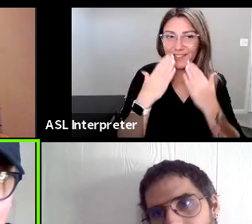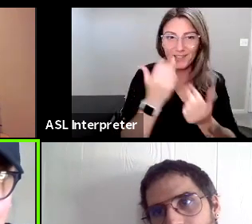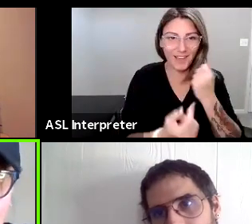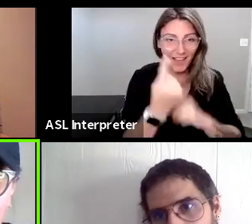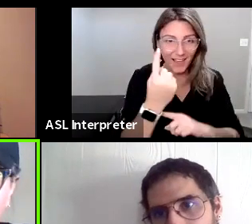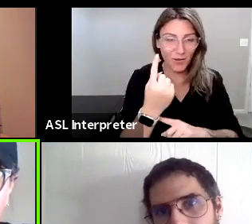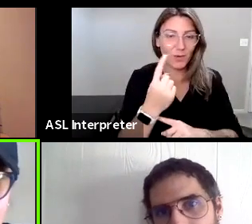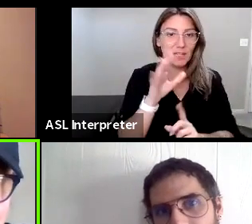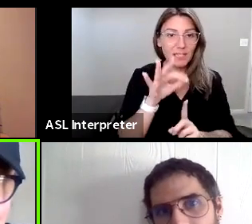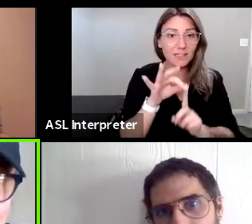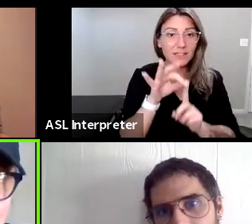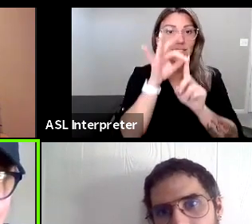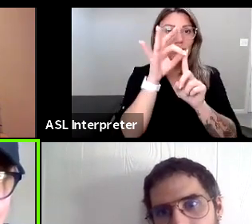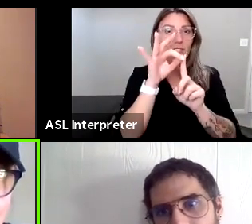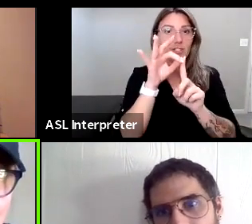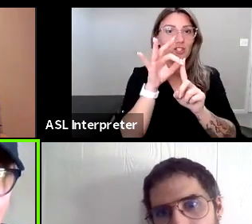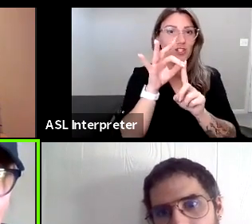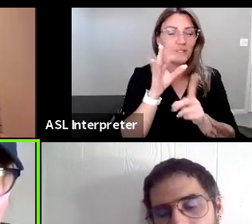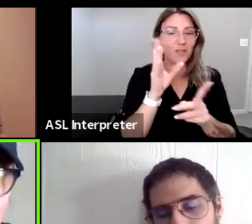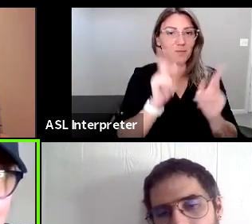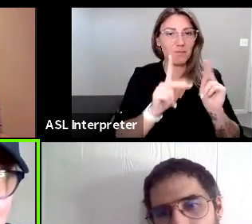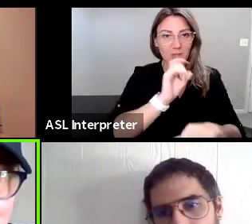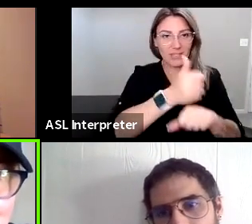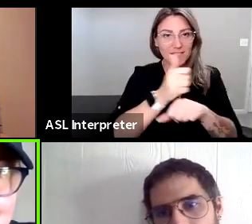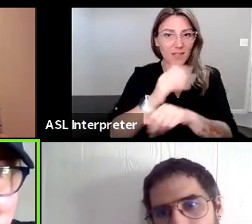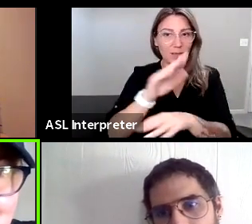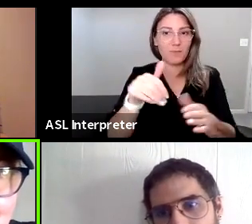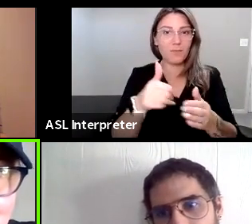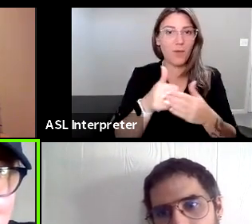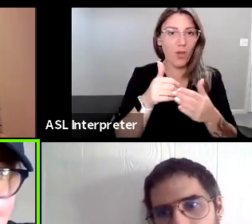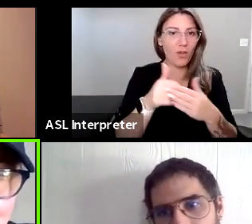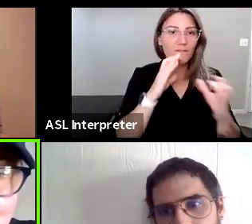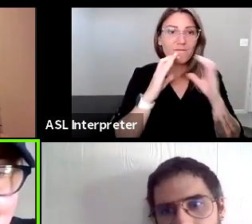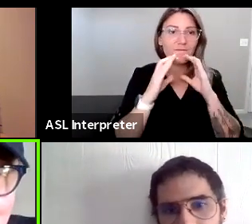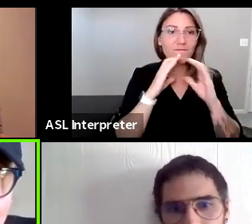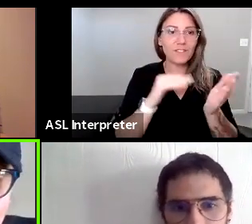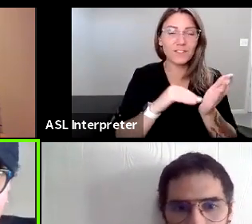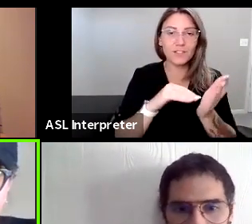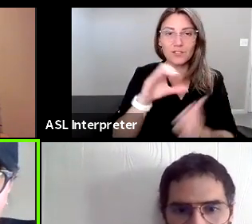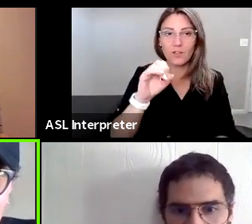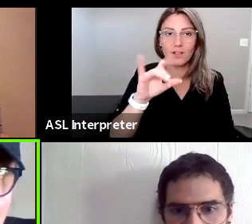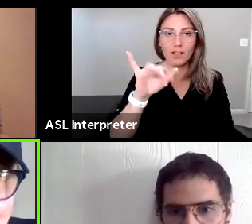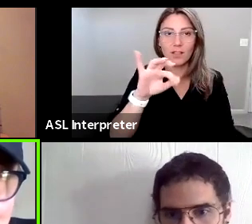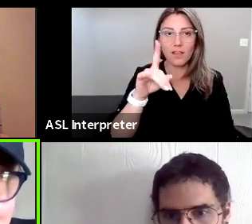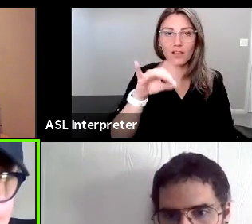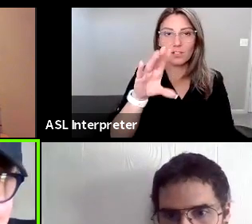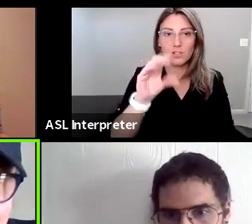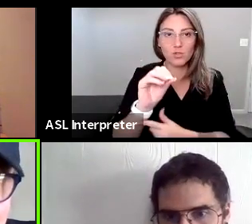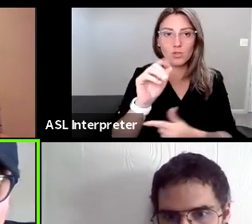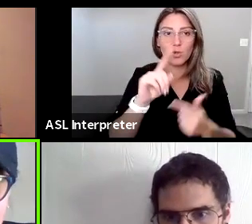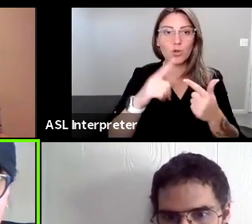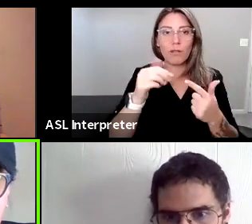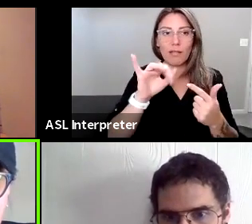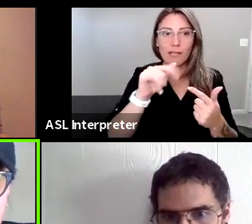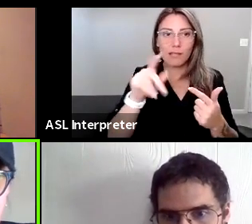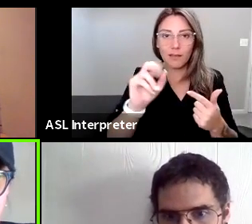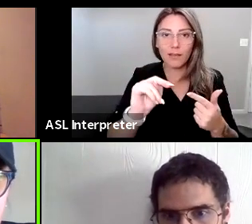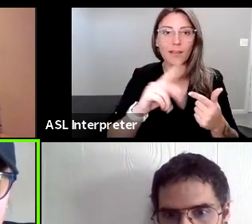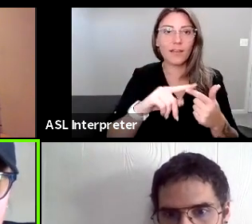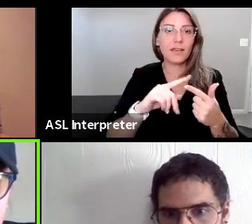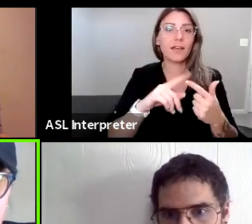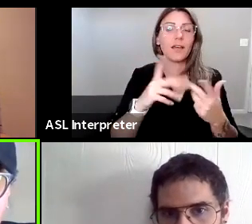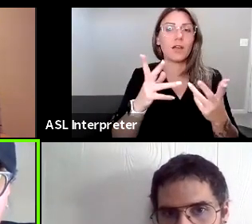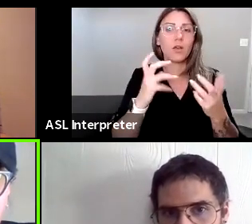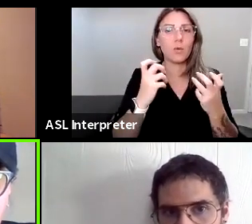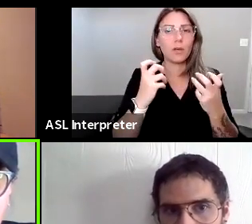everyone, especially our organizers, but all the conversation, Dr. Alonso, yeah, Dr. Glenn. And I